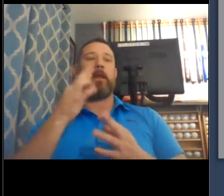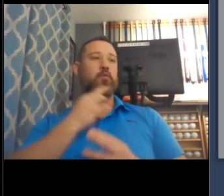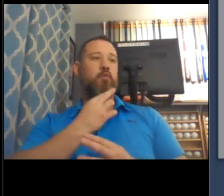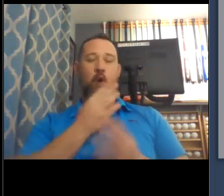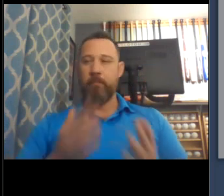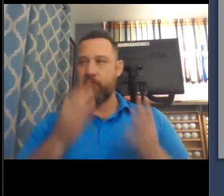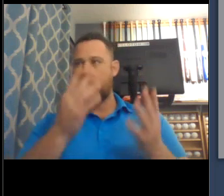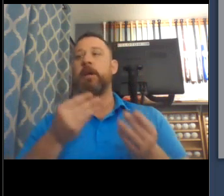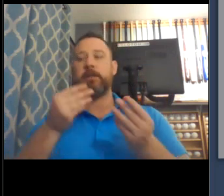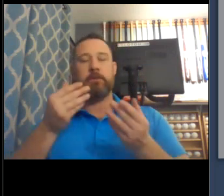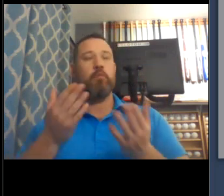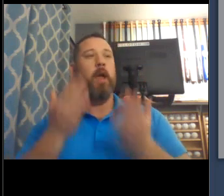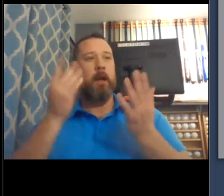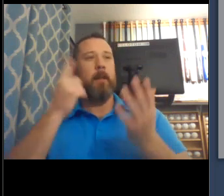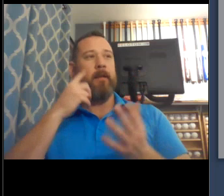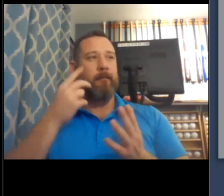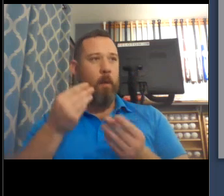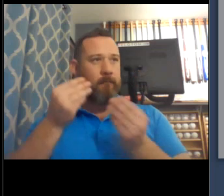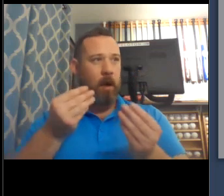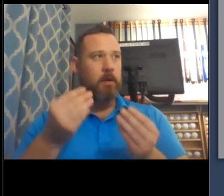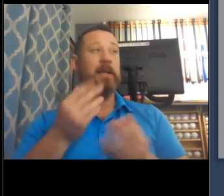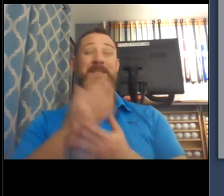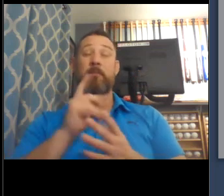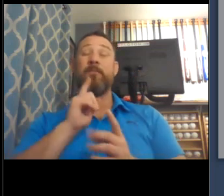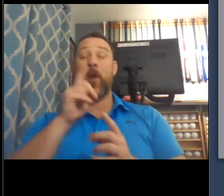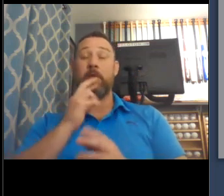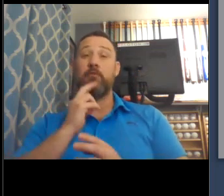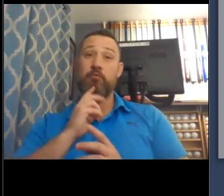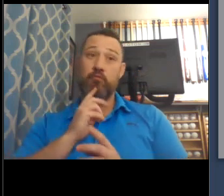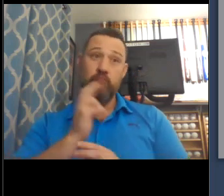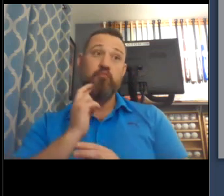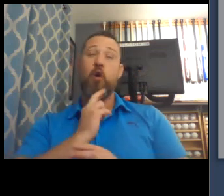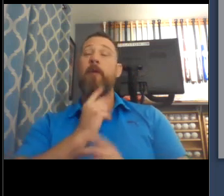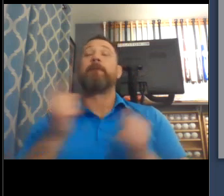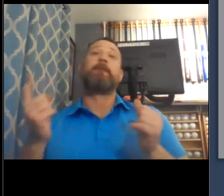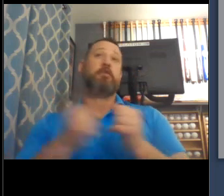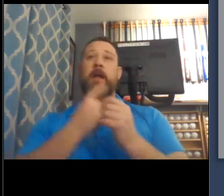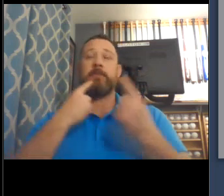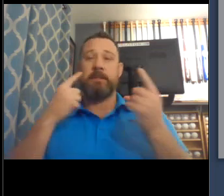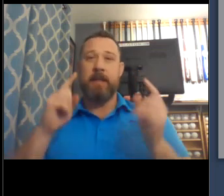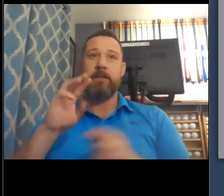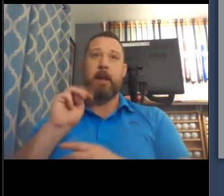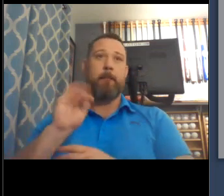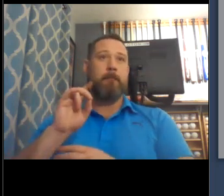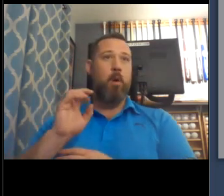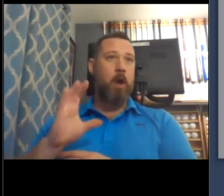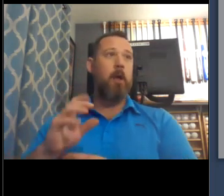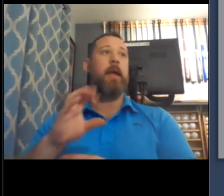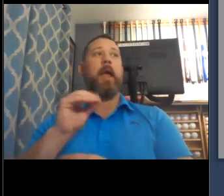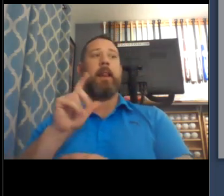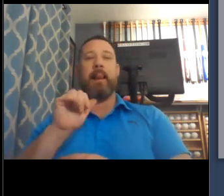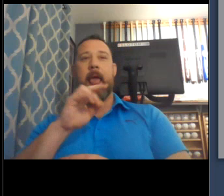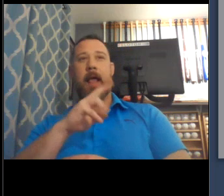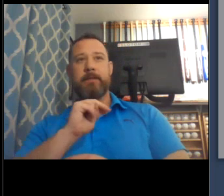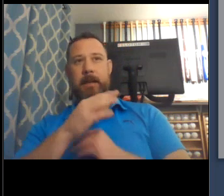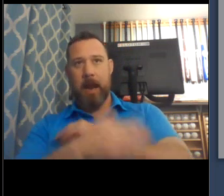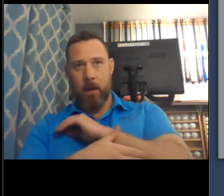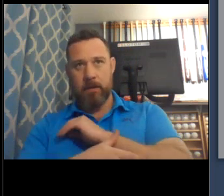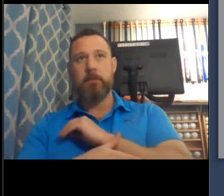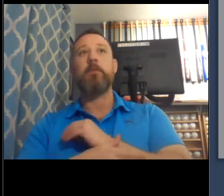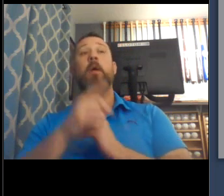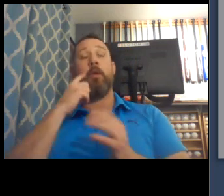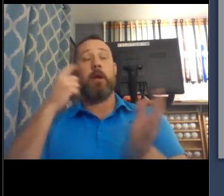for funding this cycle, including some very rural first-time successes such as those in Modoc and Lassen counties. We also acknowledge